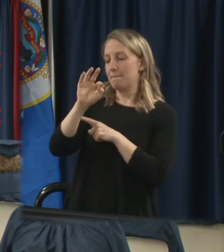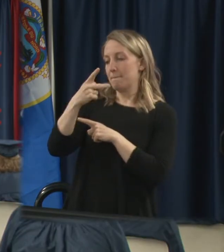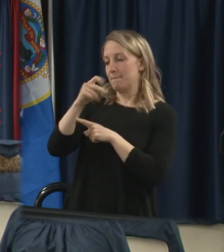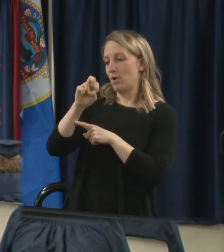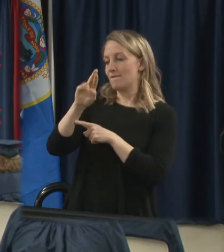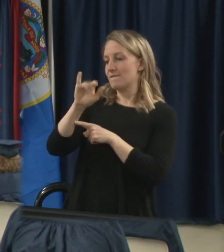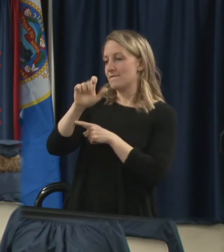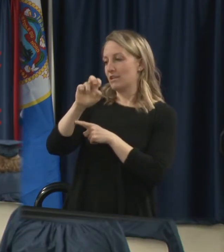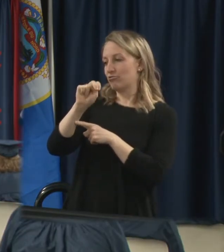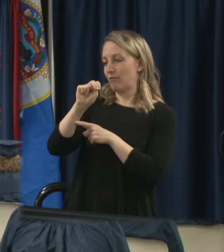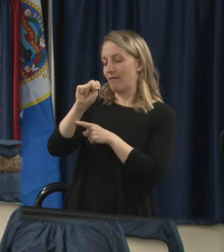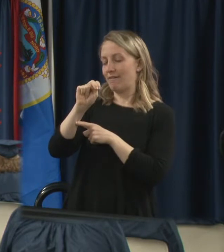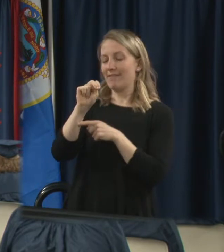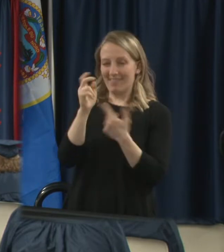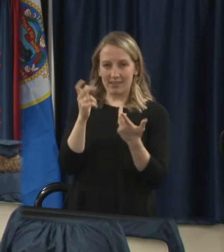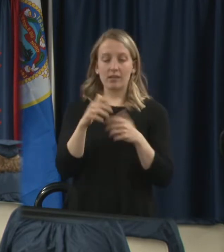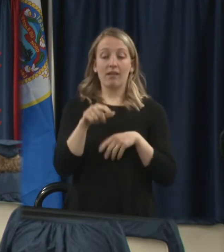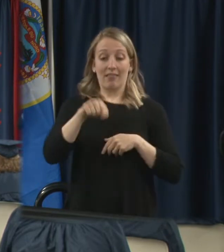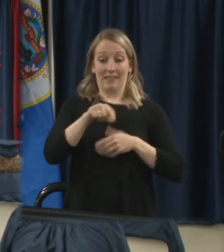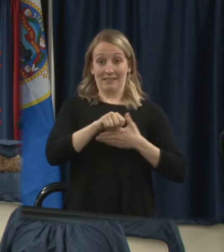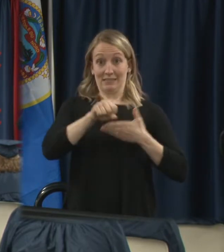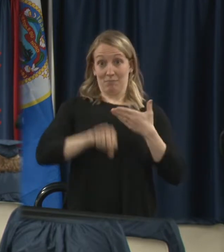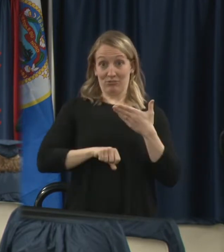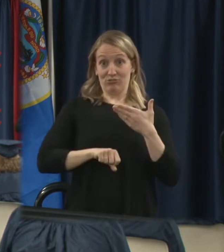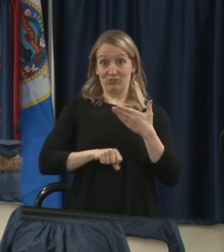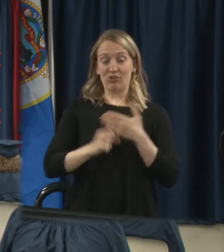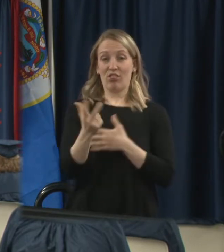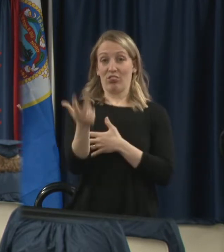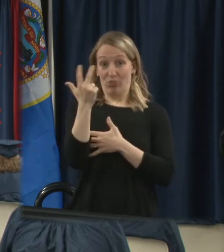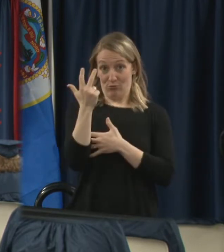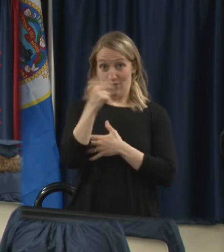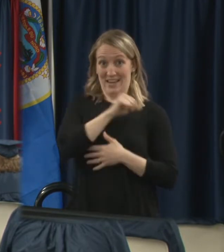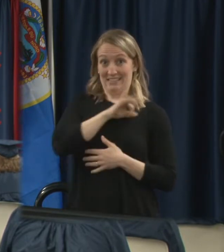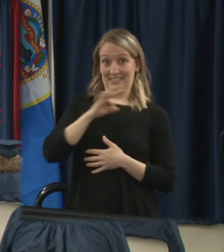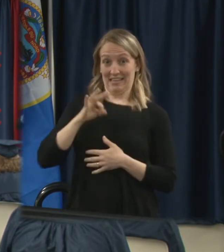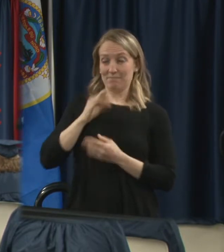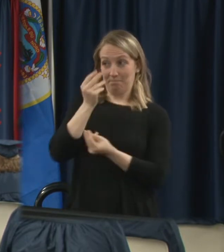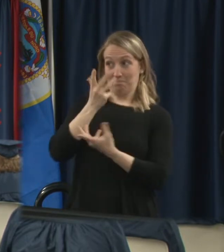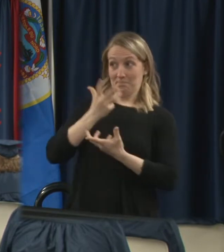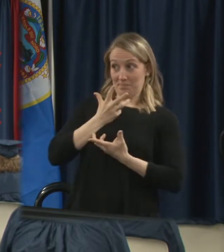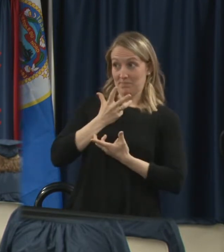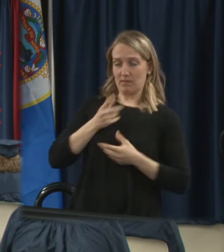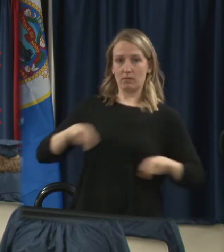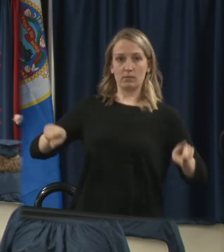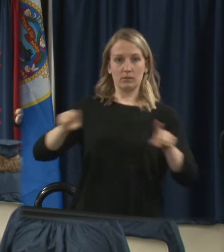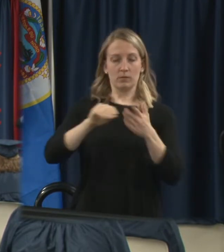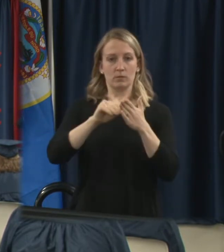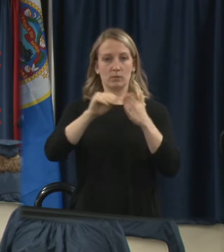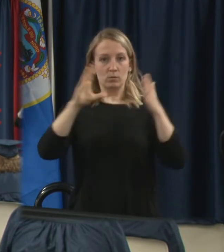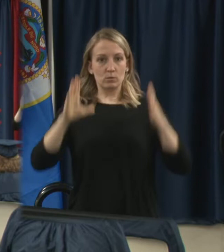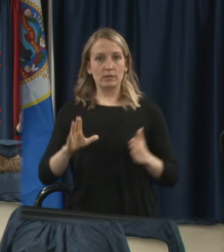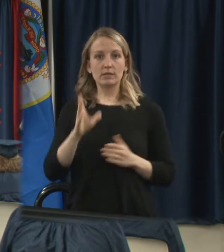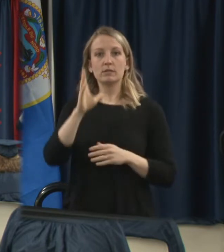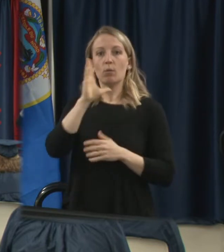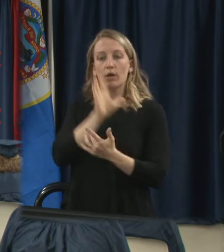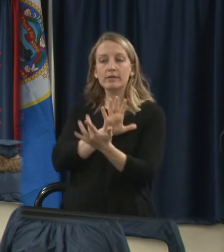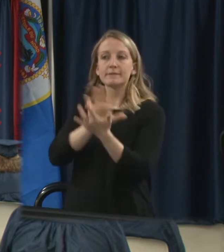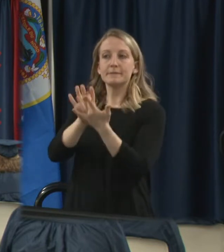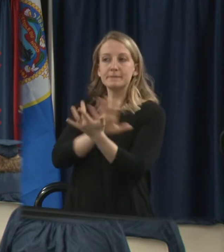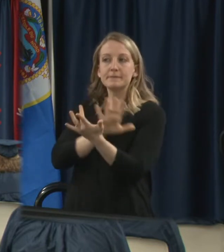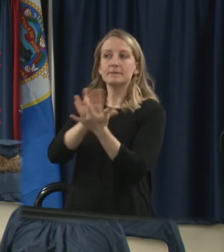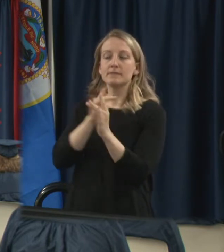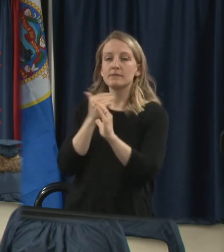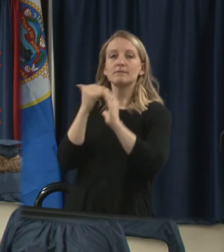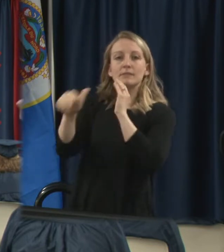This semester alone, I've had at least 3 faculty share with me that students regularly reach out to them,